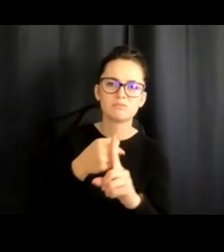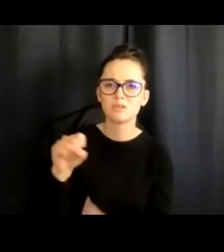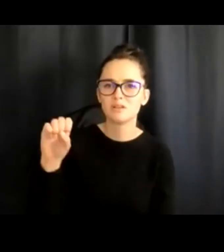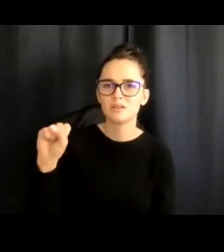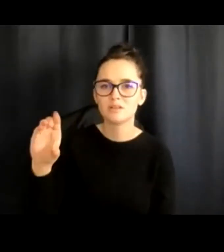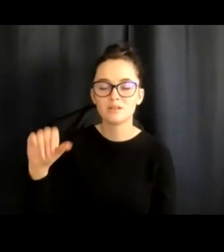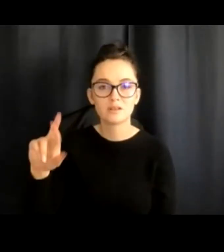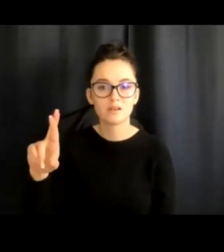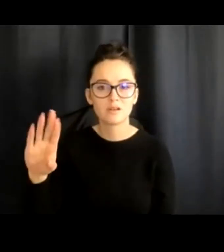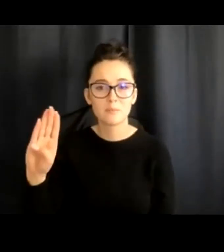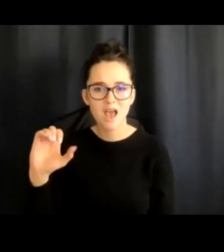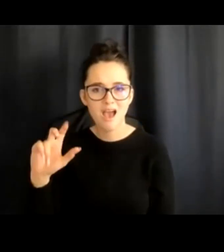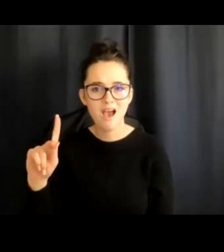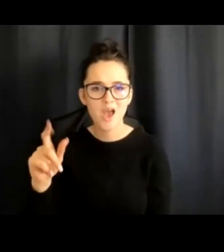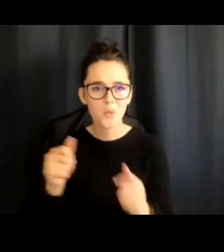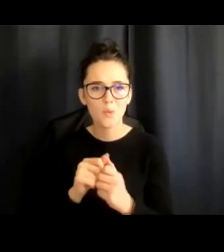arrow,